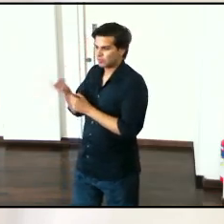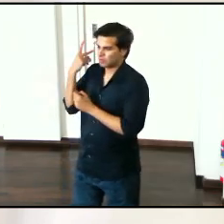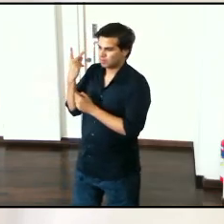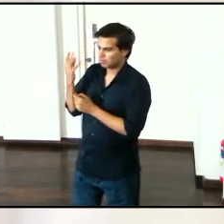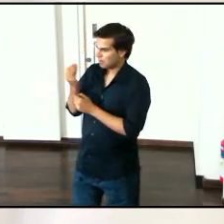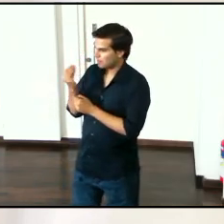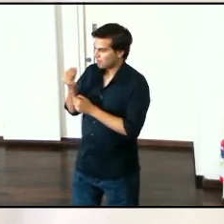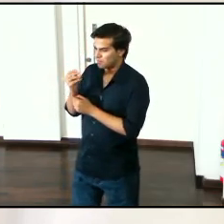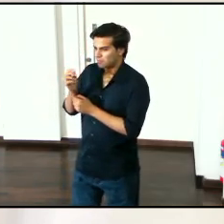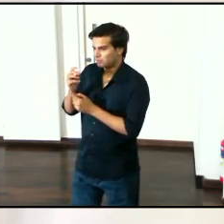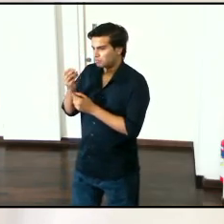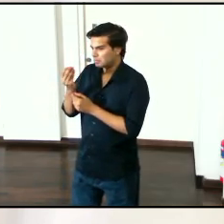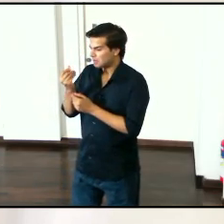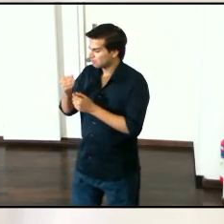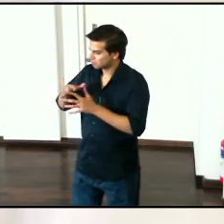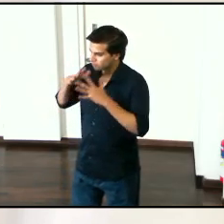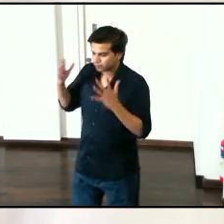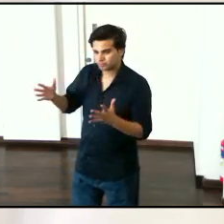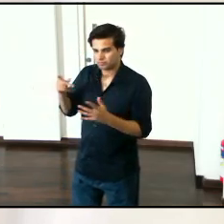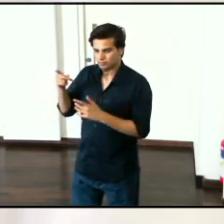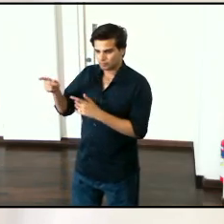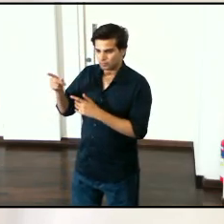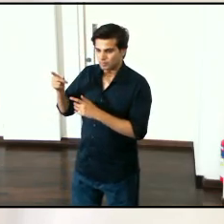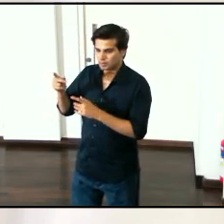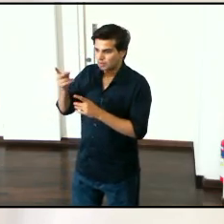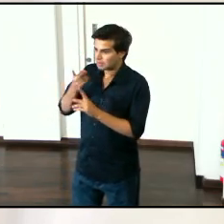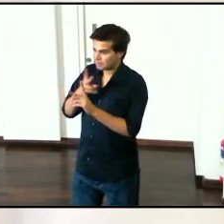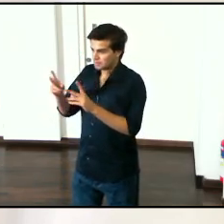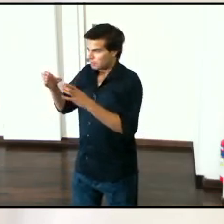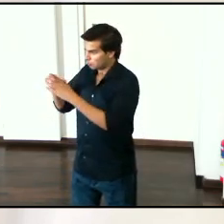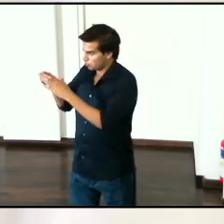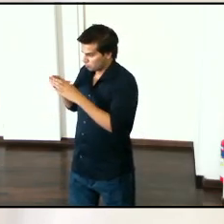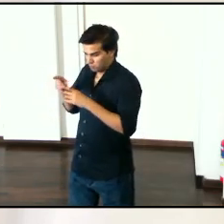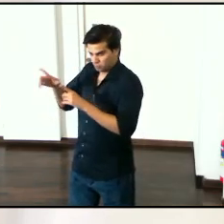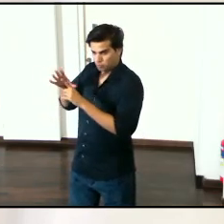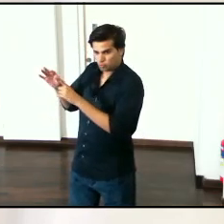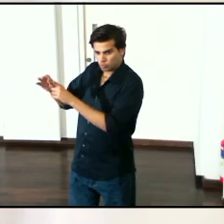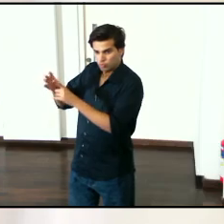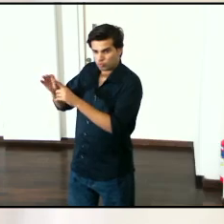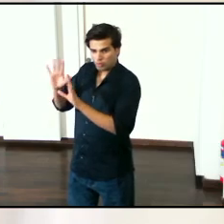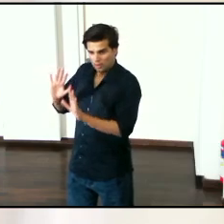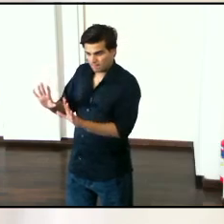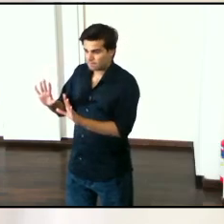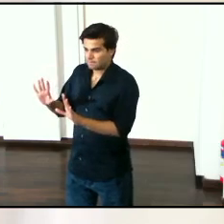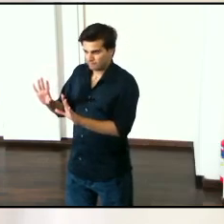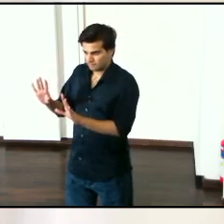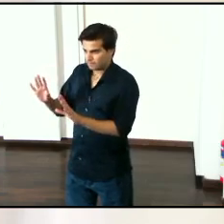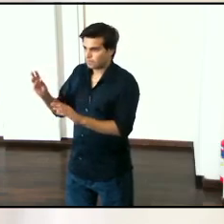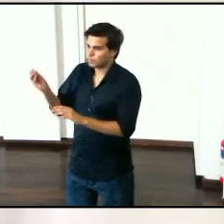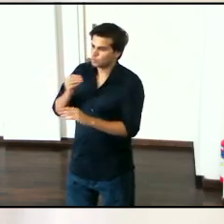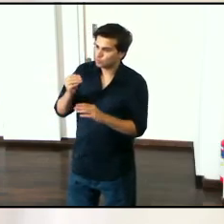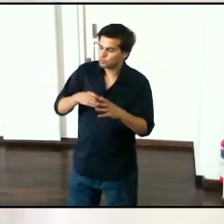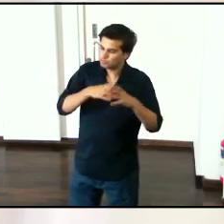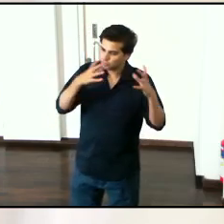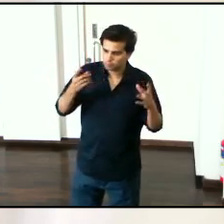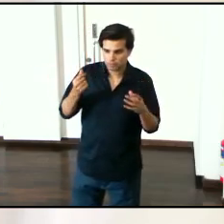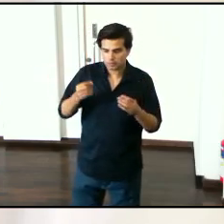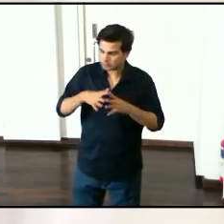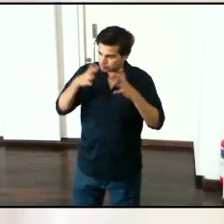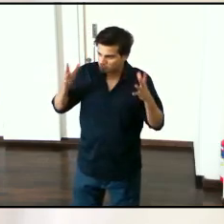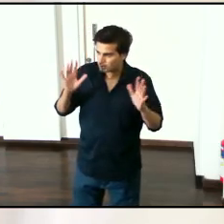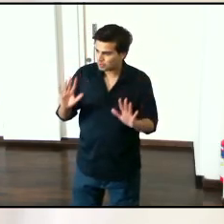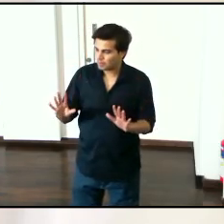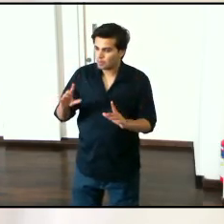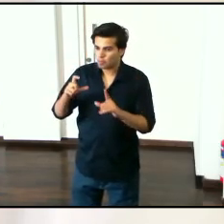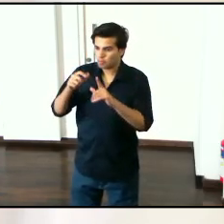of money that alternative groups, resistant groups have had. There is huge amount of money now, so the kinds